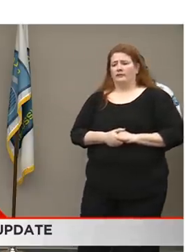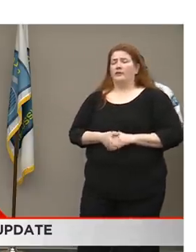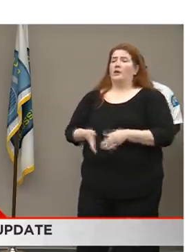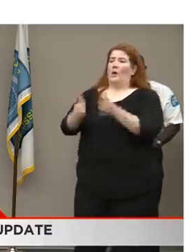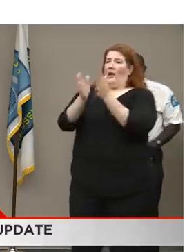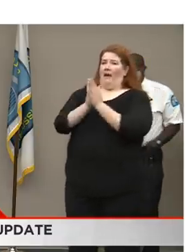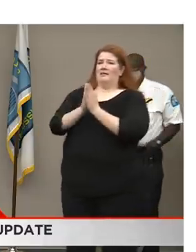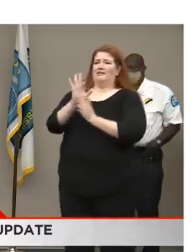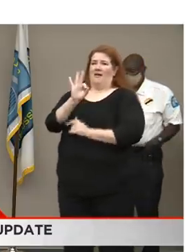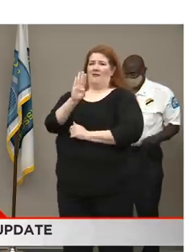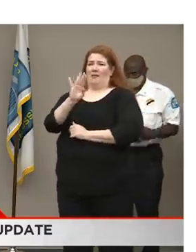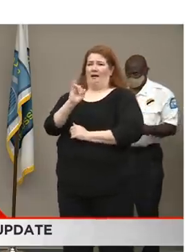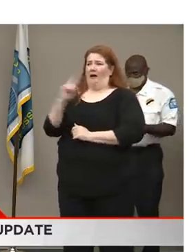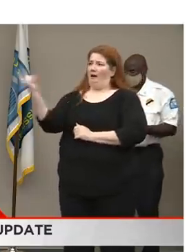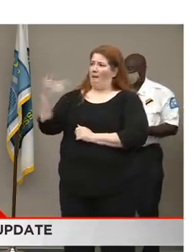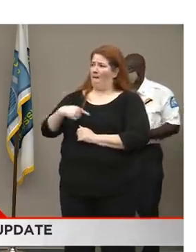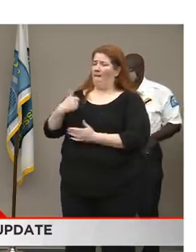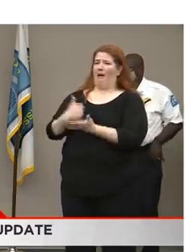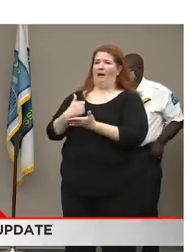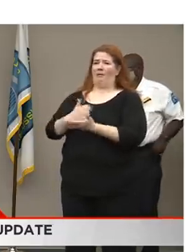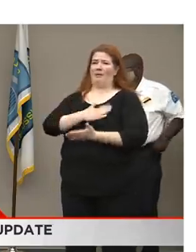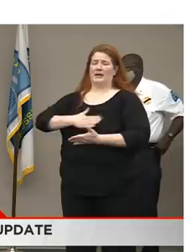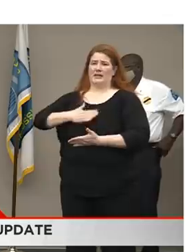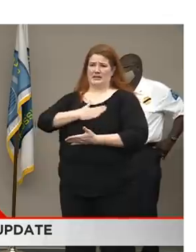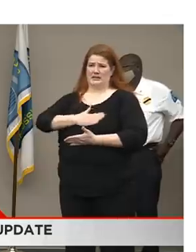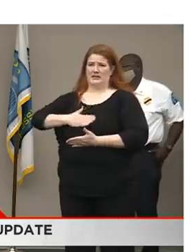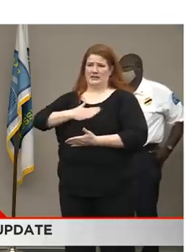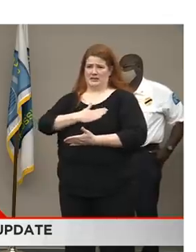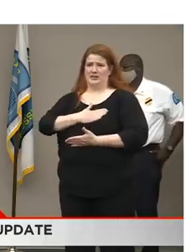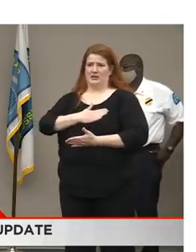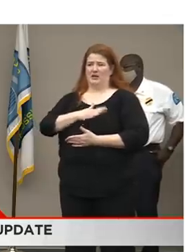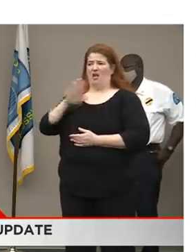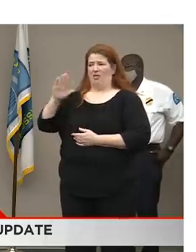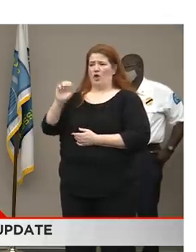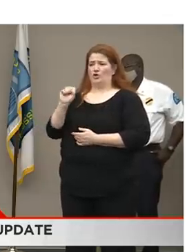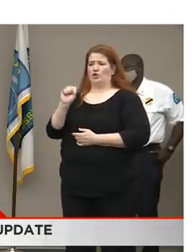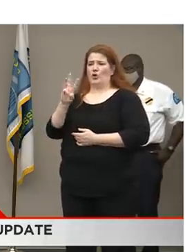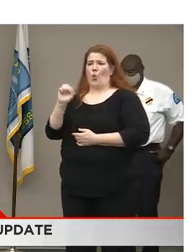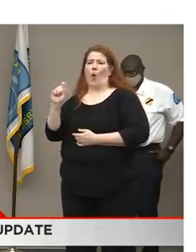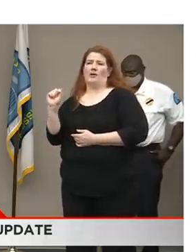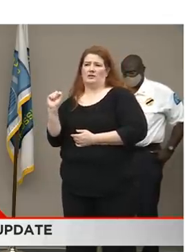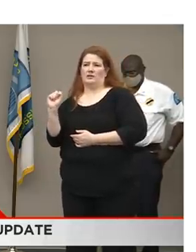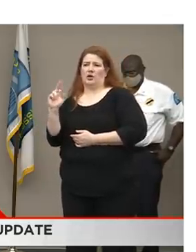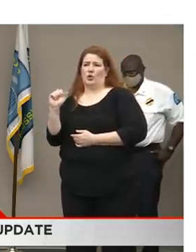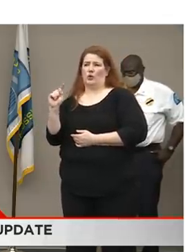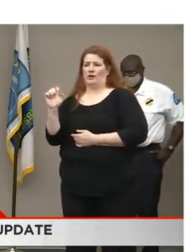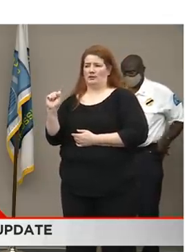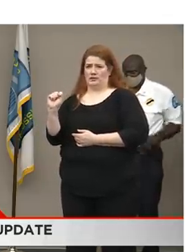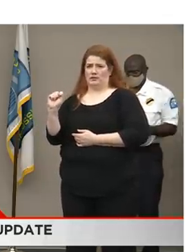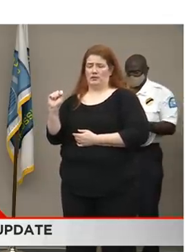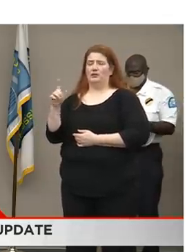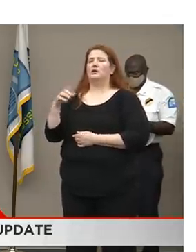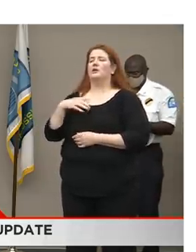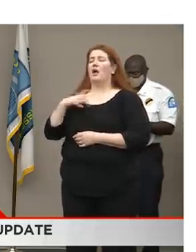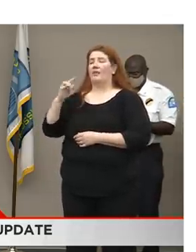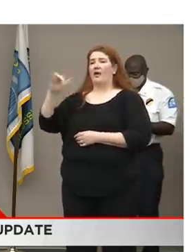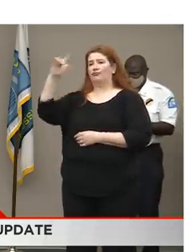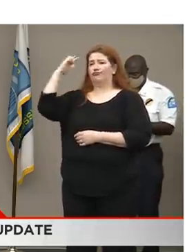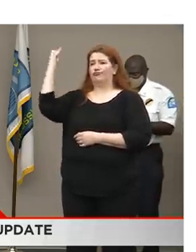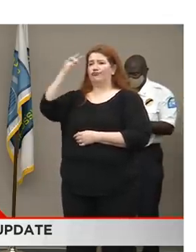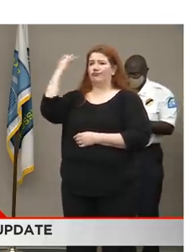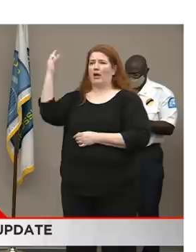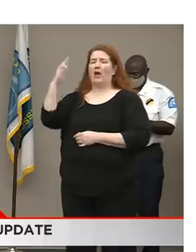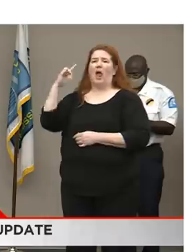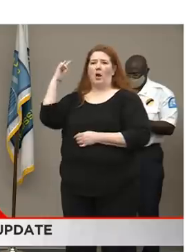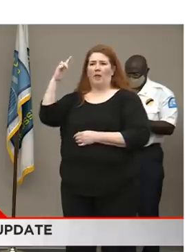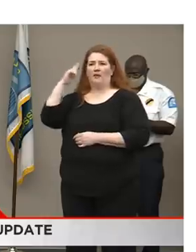the preppers, they've been laughing the whole time. Good on you, preppers. You got us. You were right. I got one more